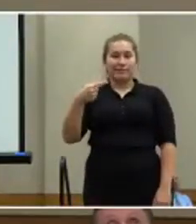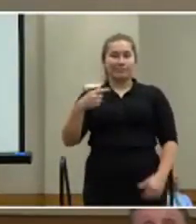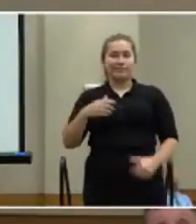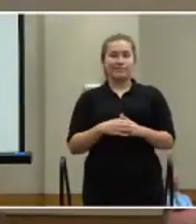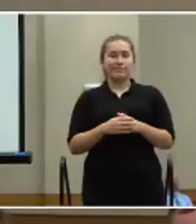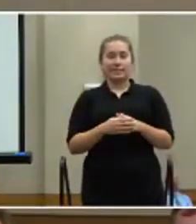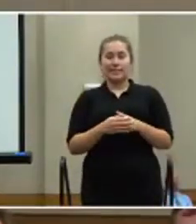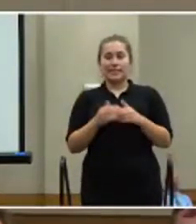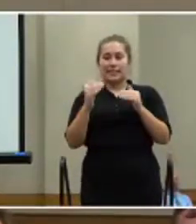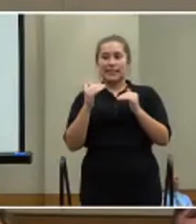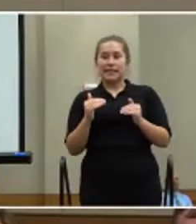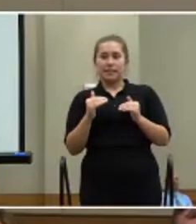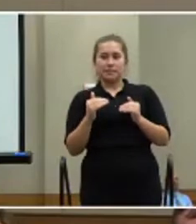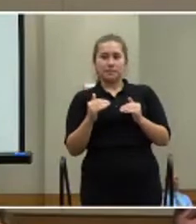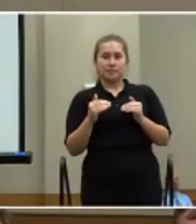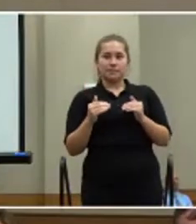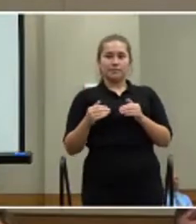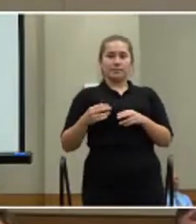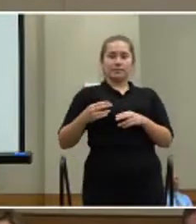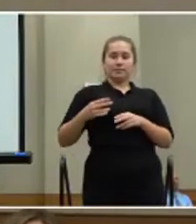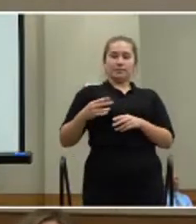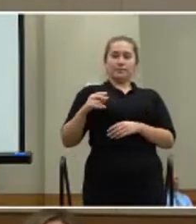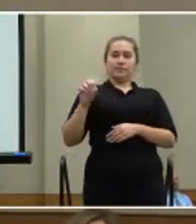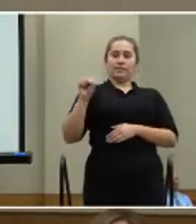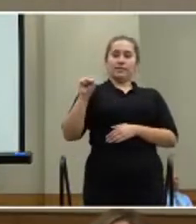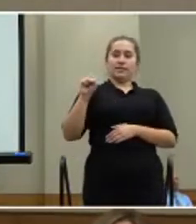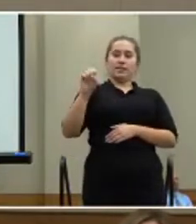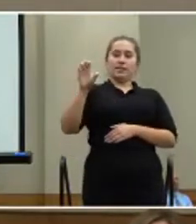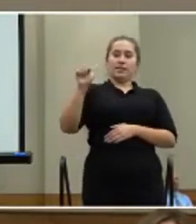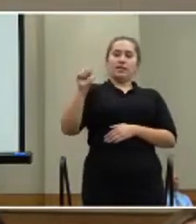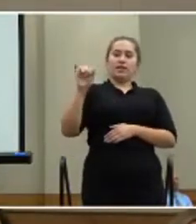Sachin Pavitran, Executive Director, Access Board staff.